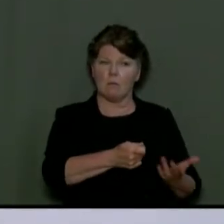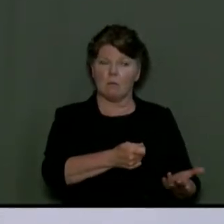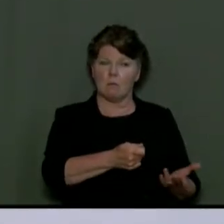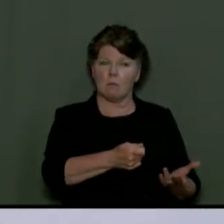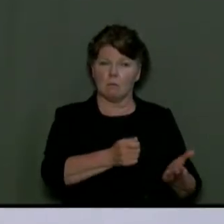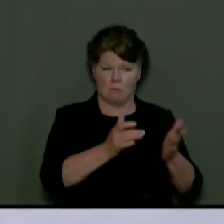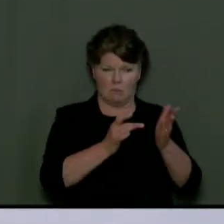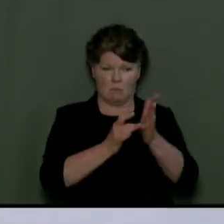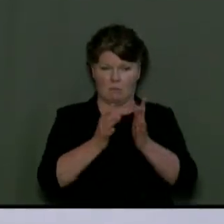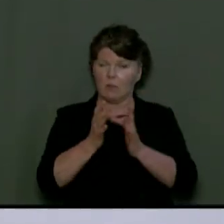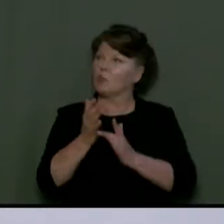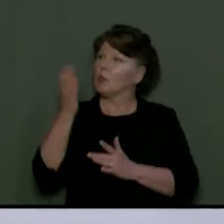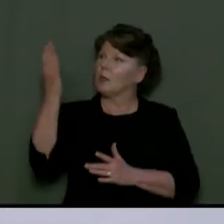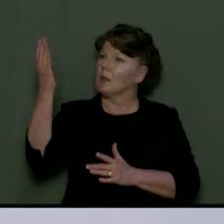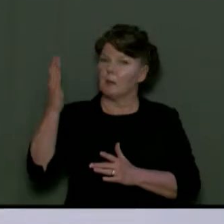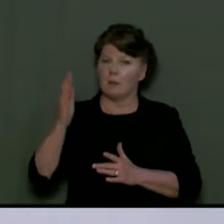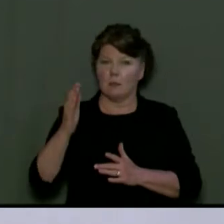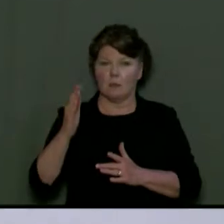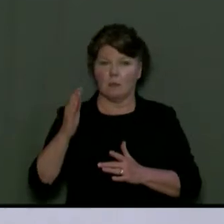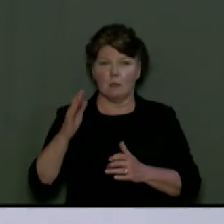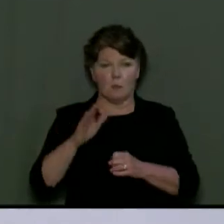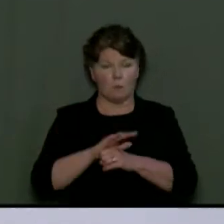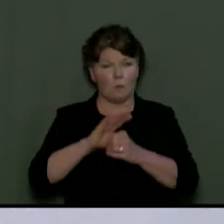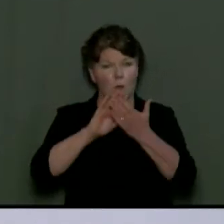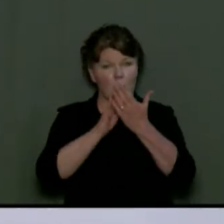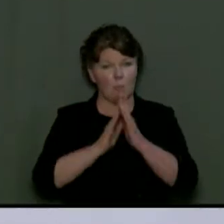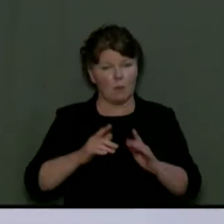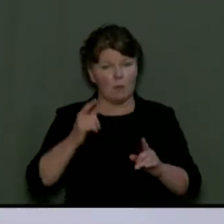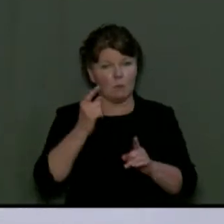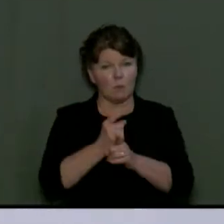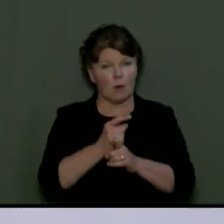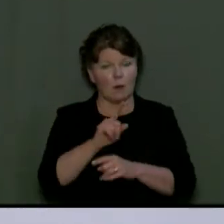Isn't Jesus a God of peace?